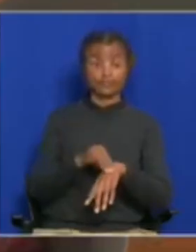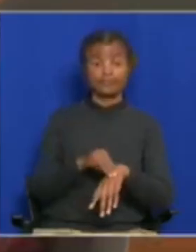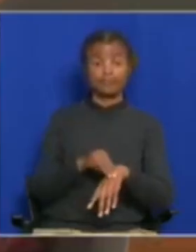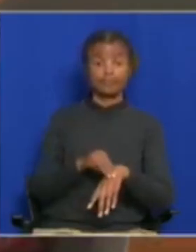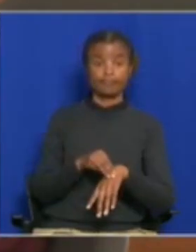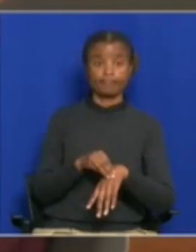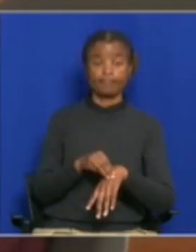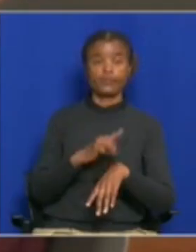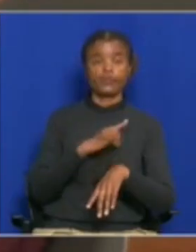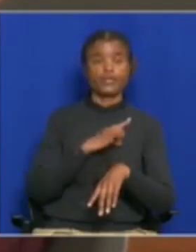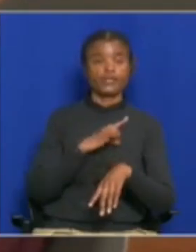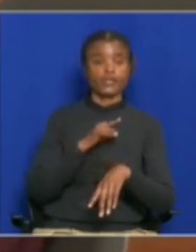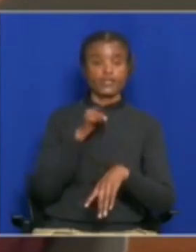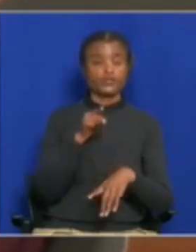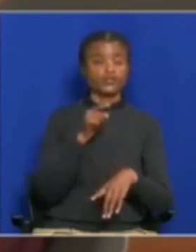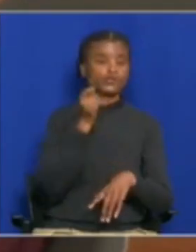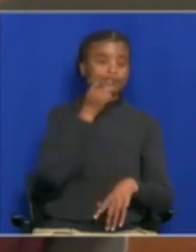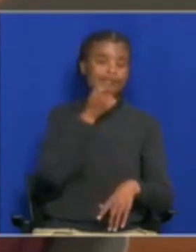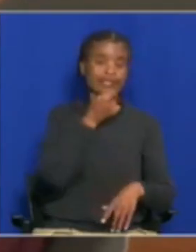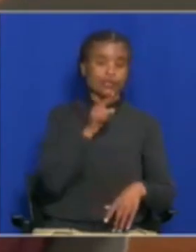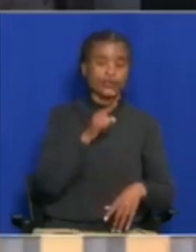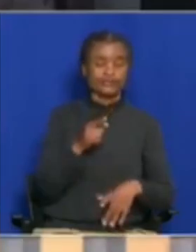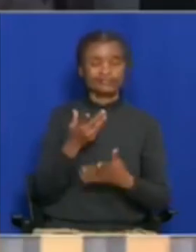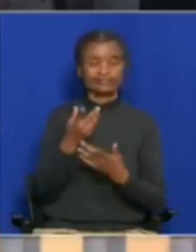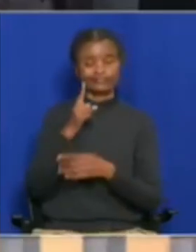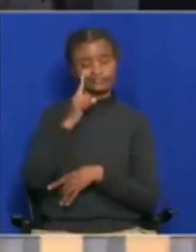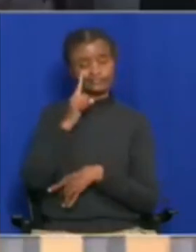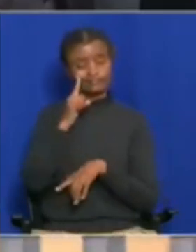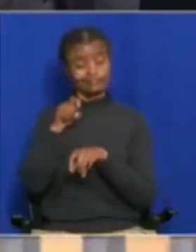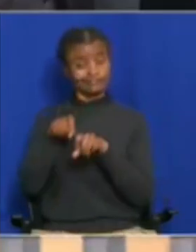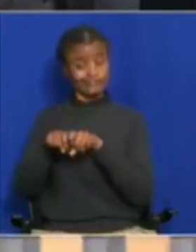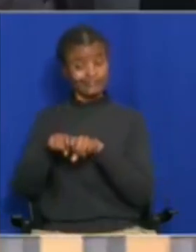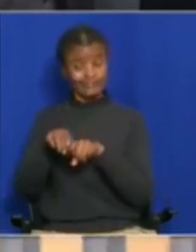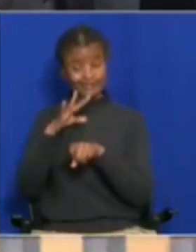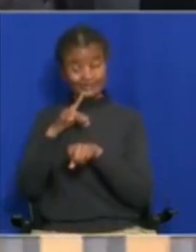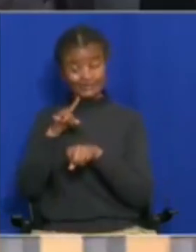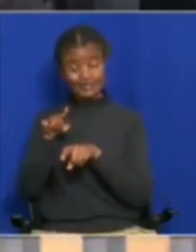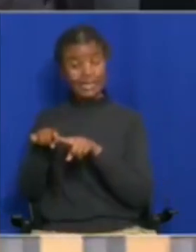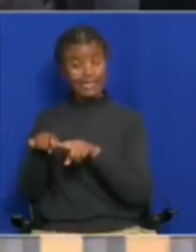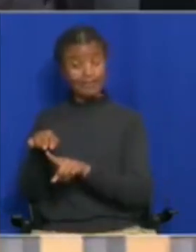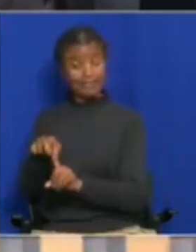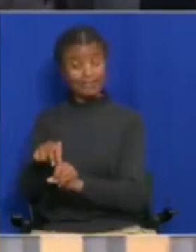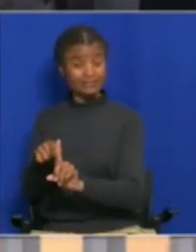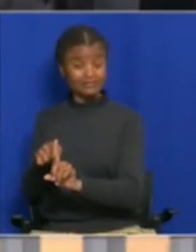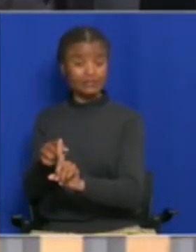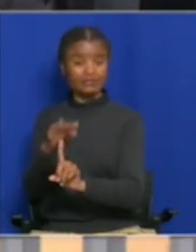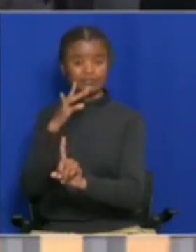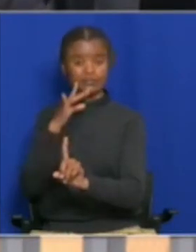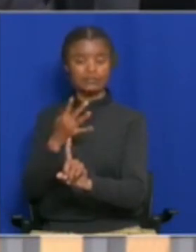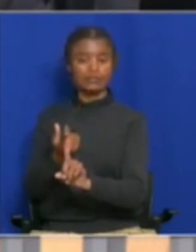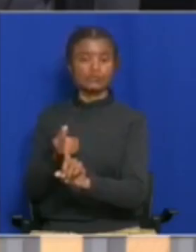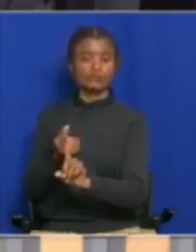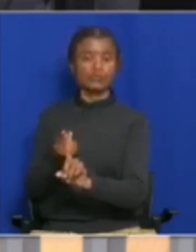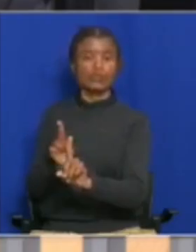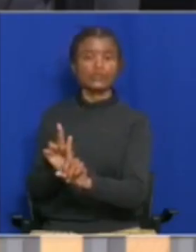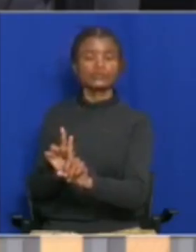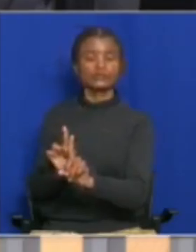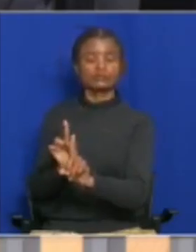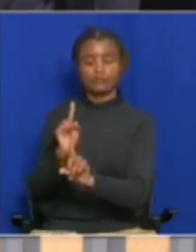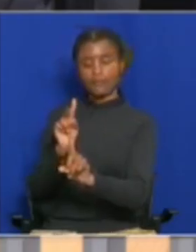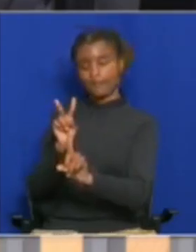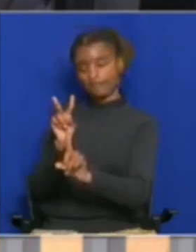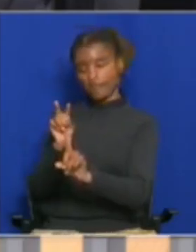the test is subjective, then you look to what was going on in